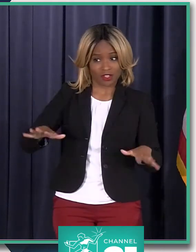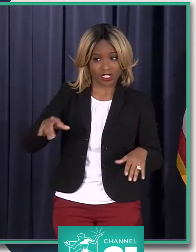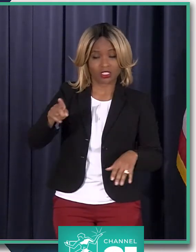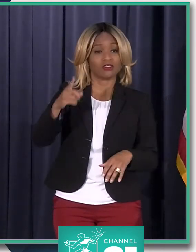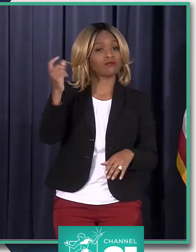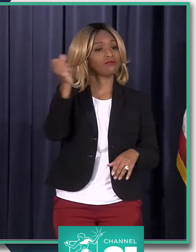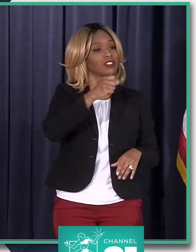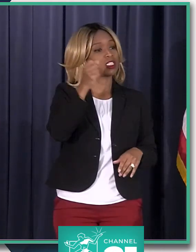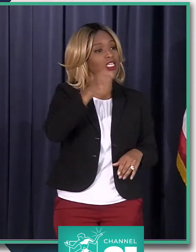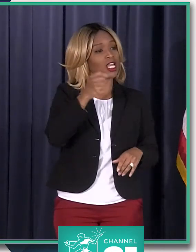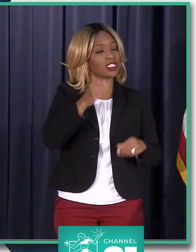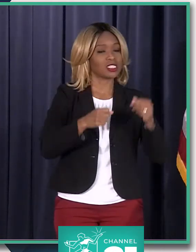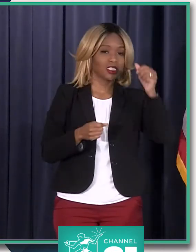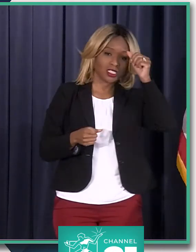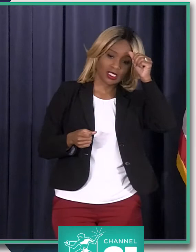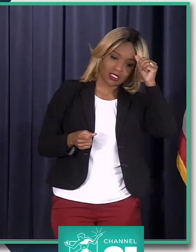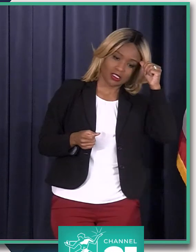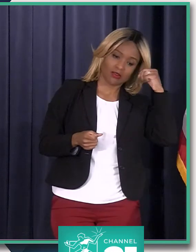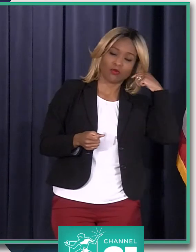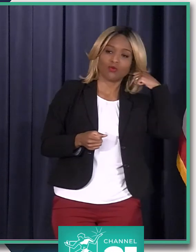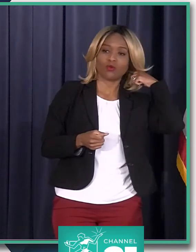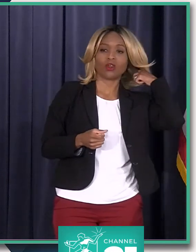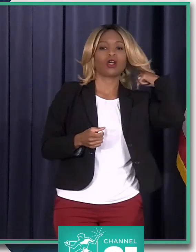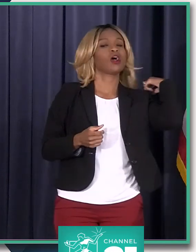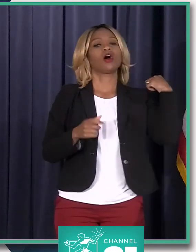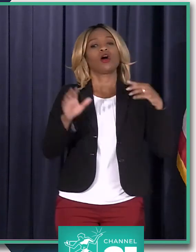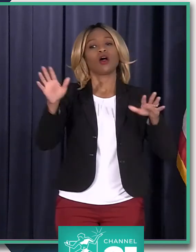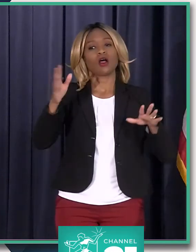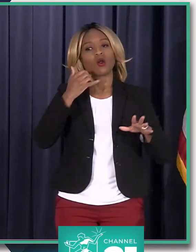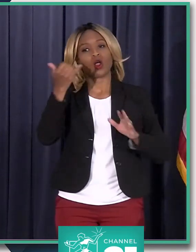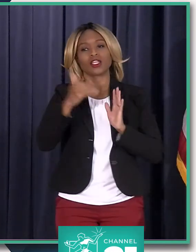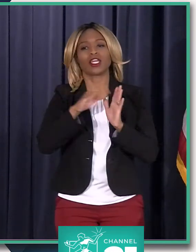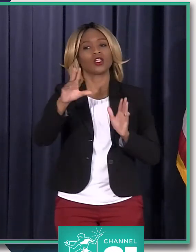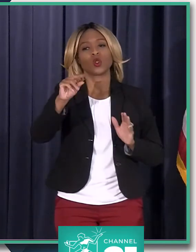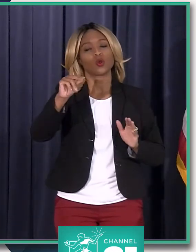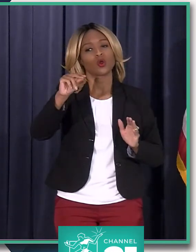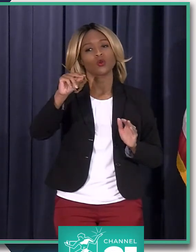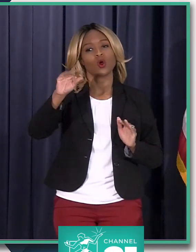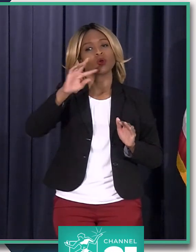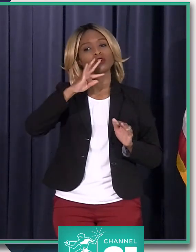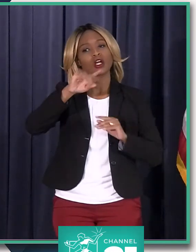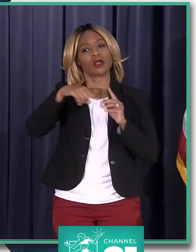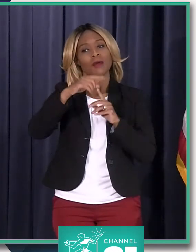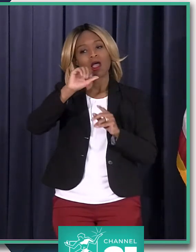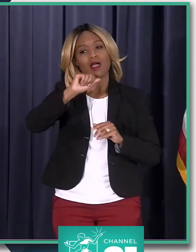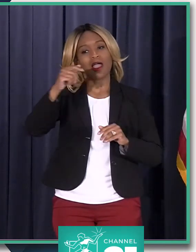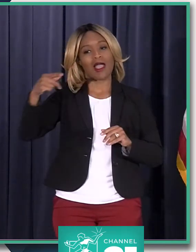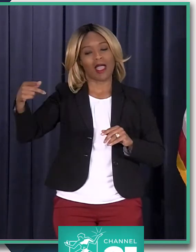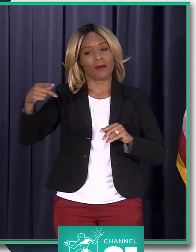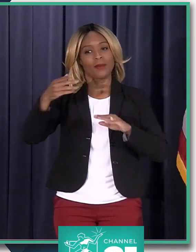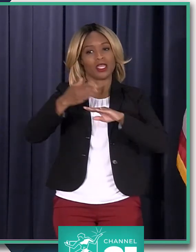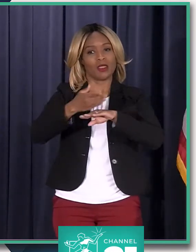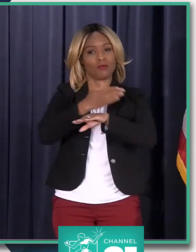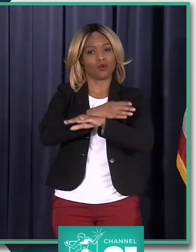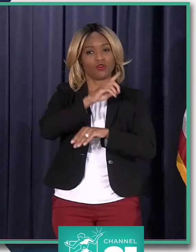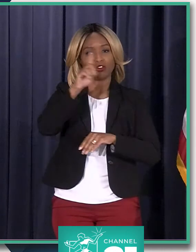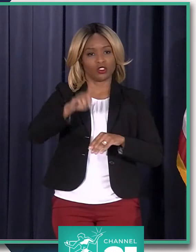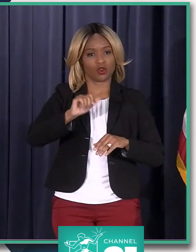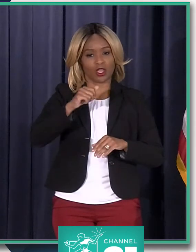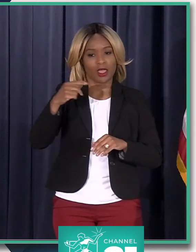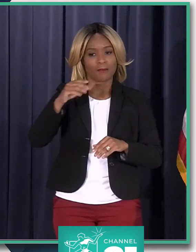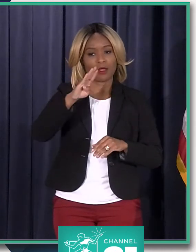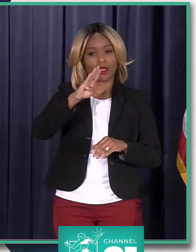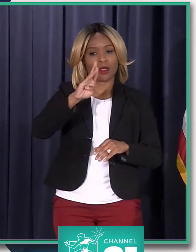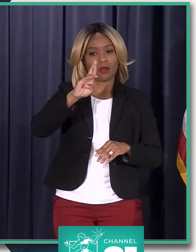Yes, I guess I'll call again and see. No. So the Improve Detroit app, if you haven't done it, we're going to get on this anyway. It's Burlingame and